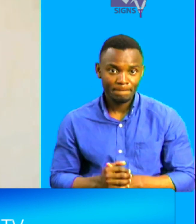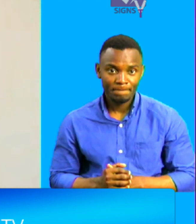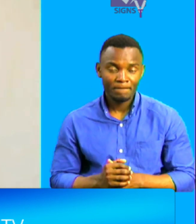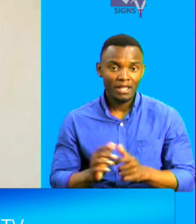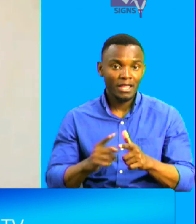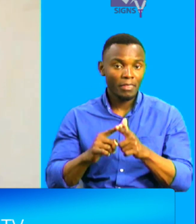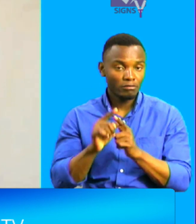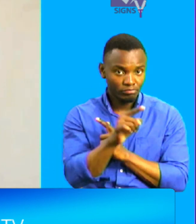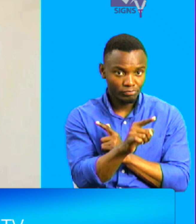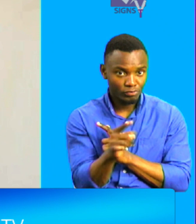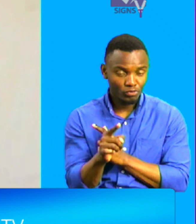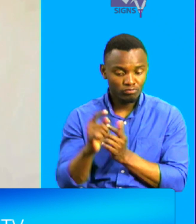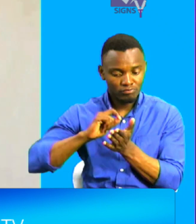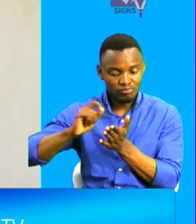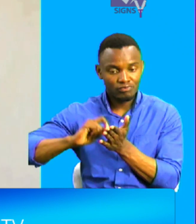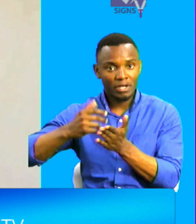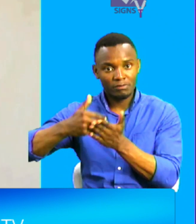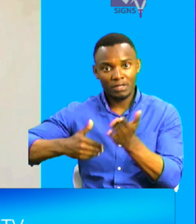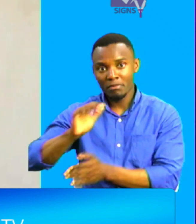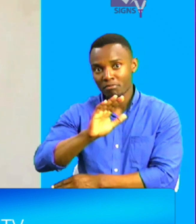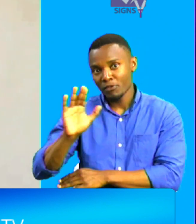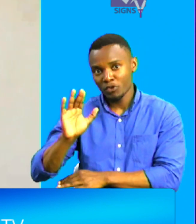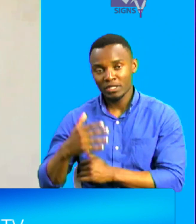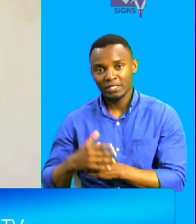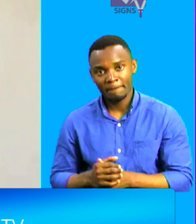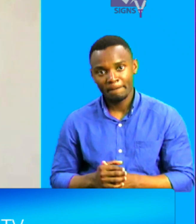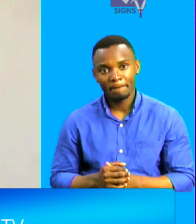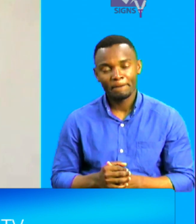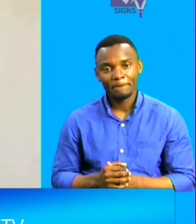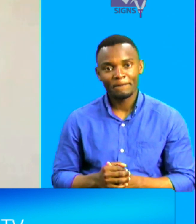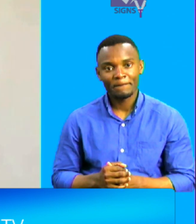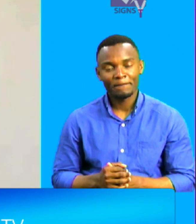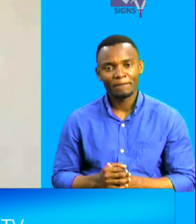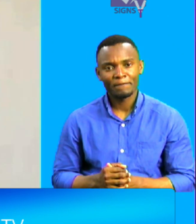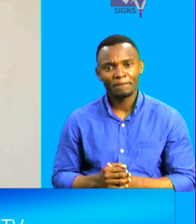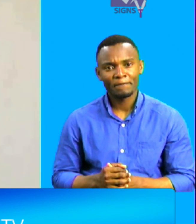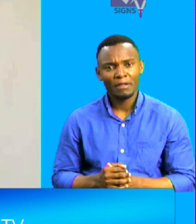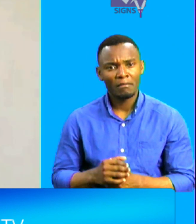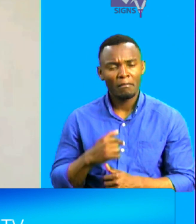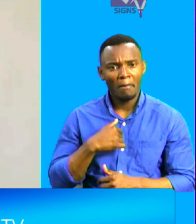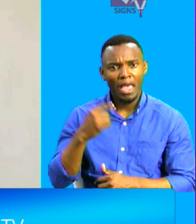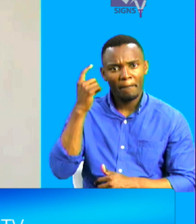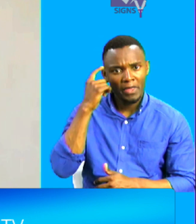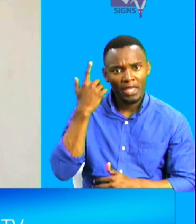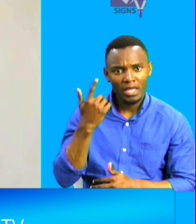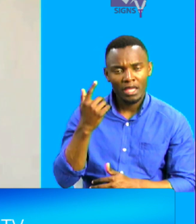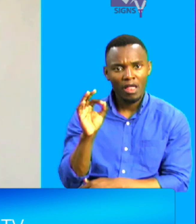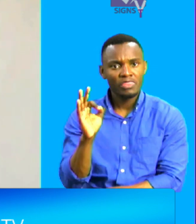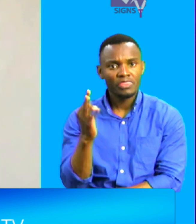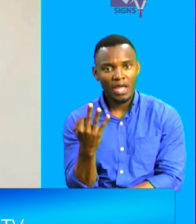so that you can get your statements and everything else. I'm looking at the fact.